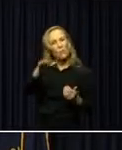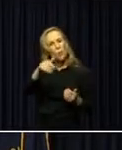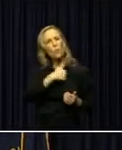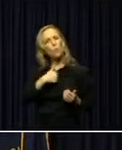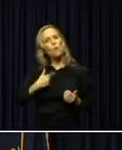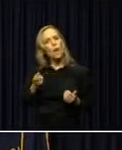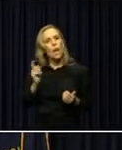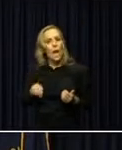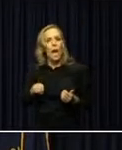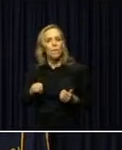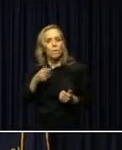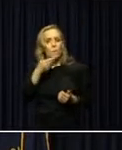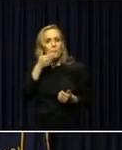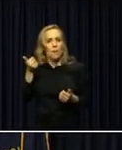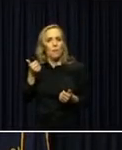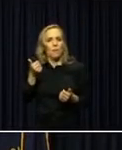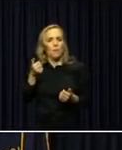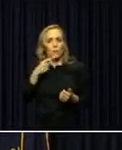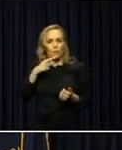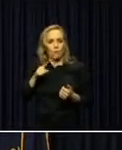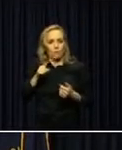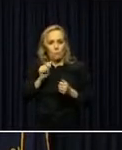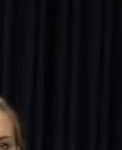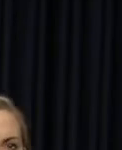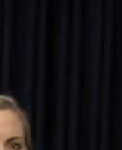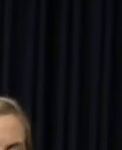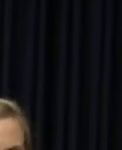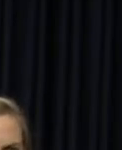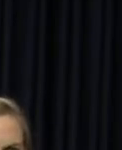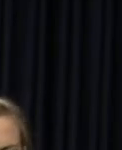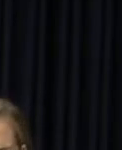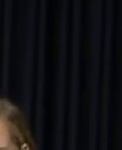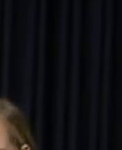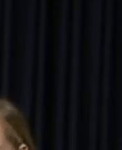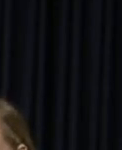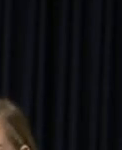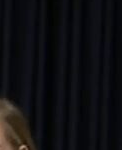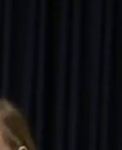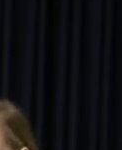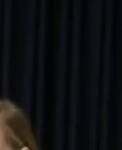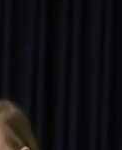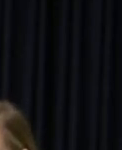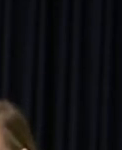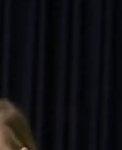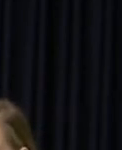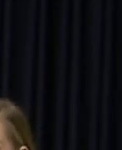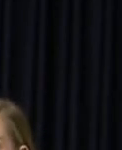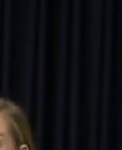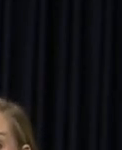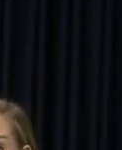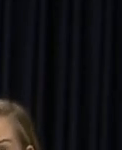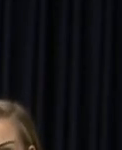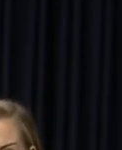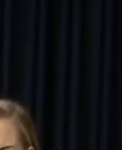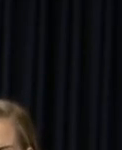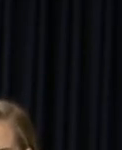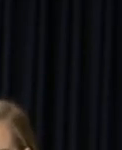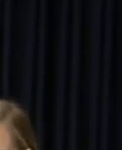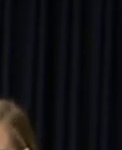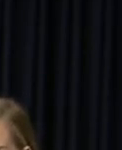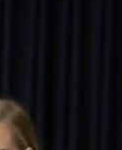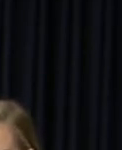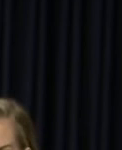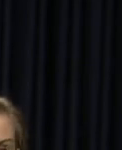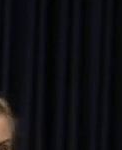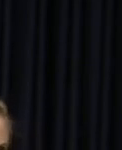about passing that test of humanity. Some good news. The governor said he believes 64 people in the Commonwealth